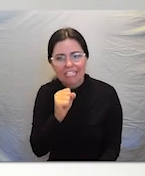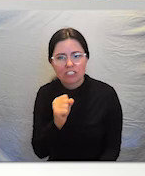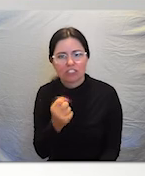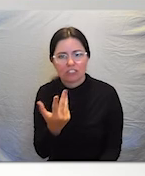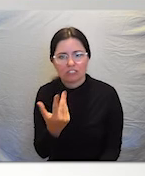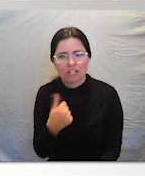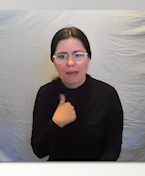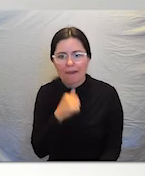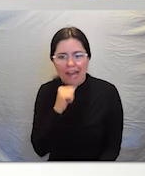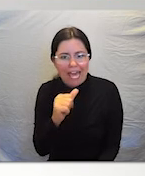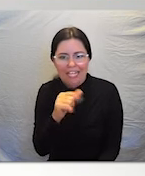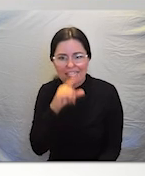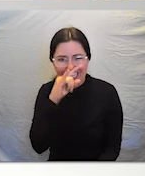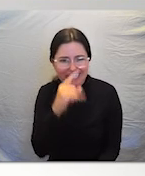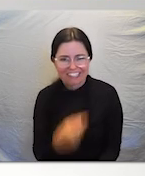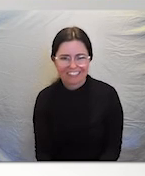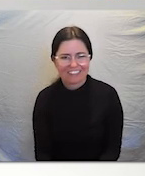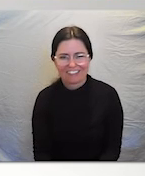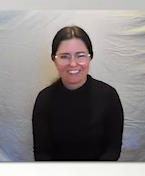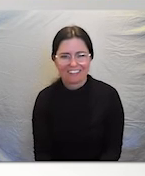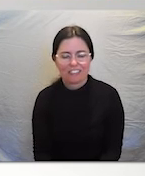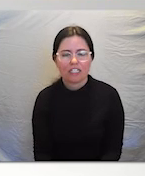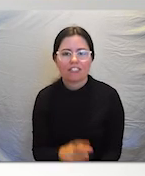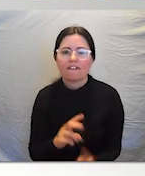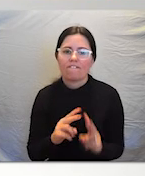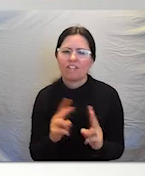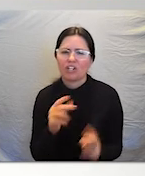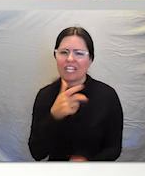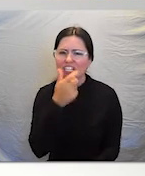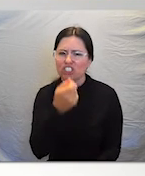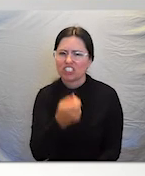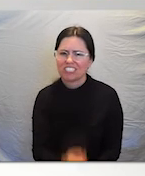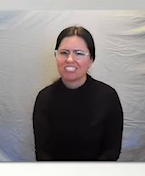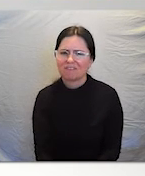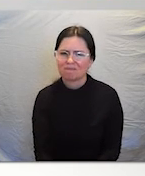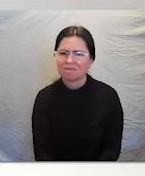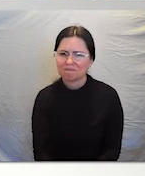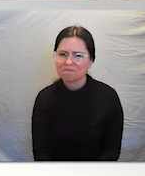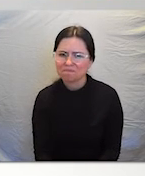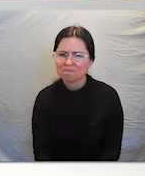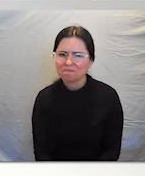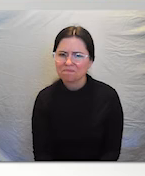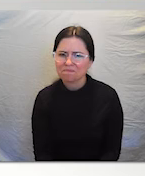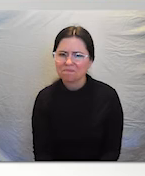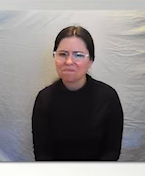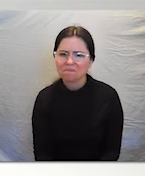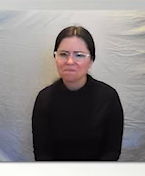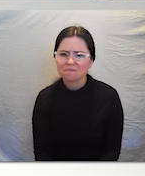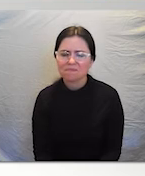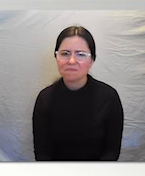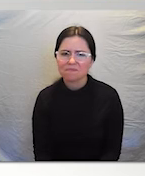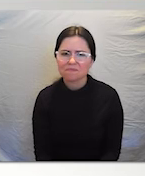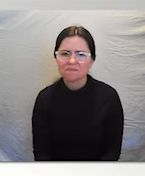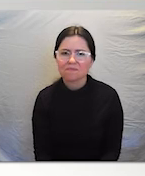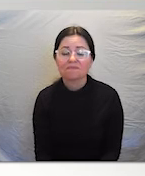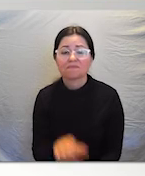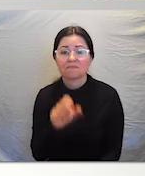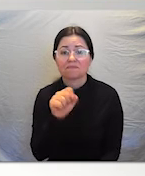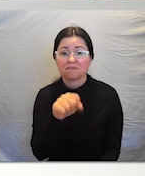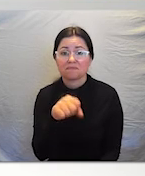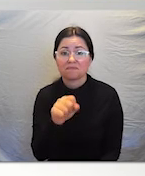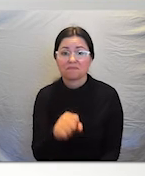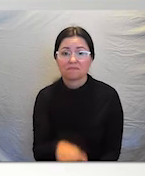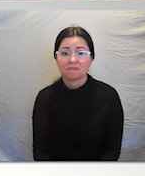It's interesting. So they talk to your companion instead Oh yes, they talk to